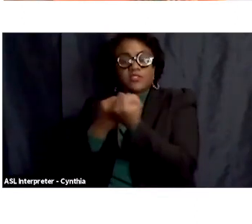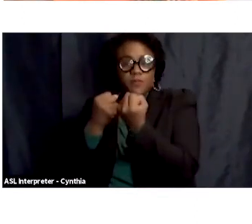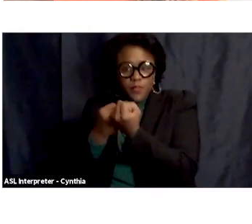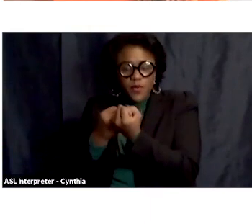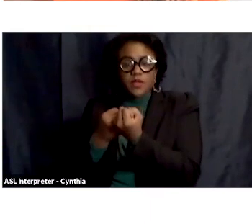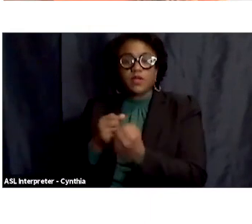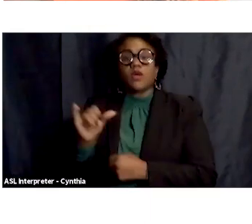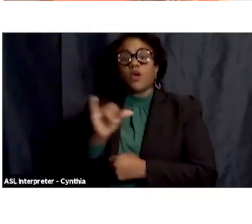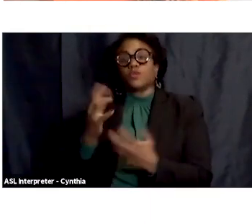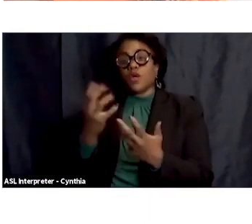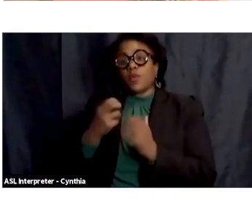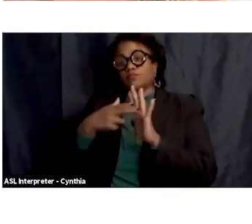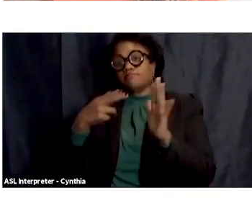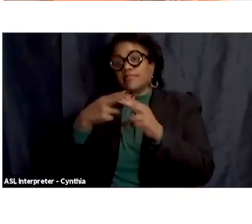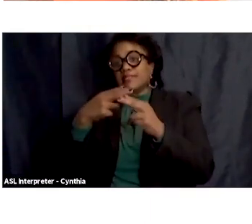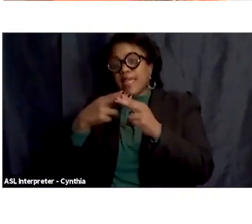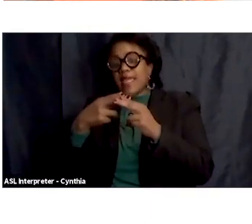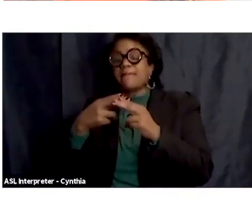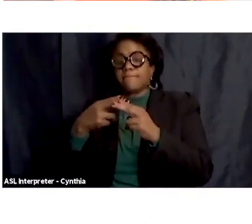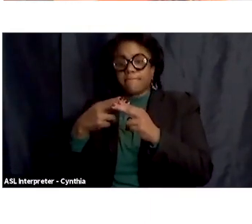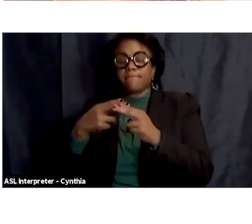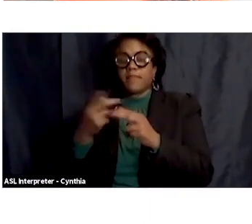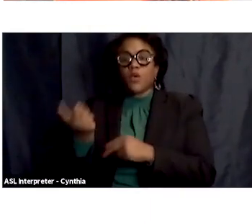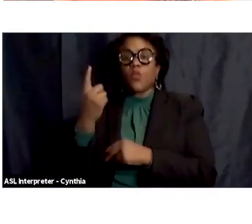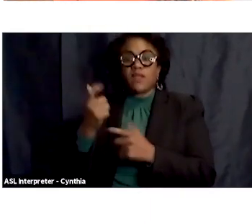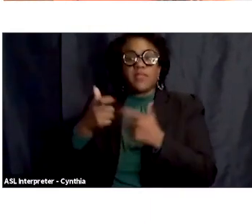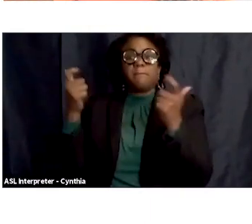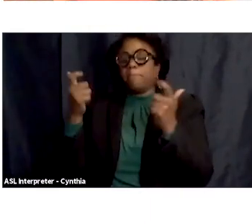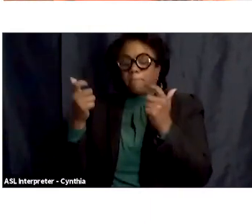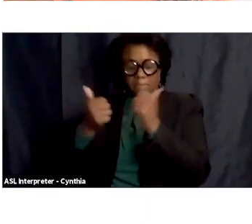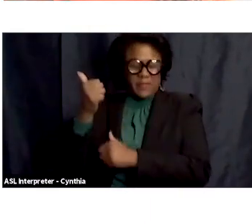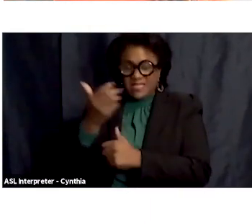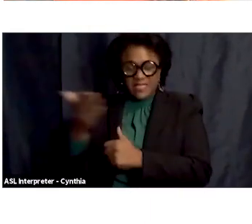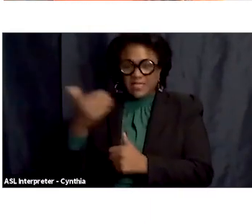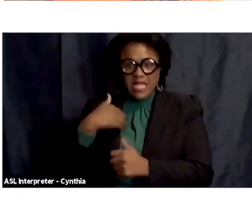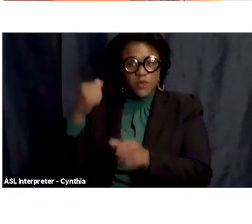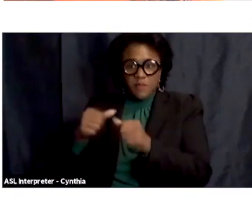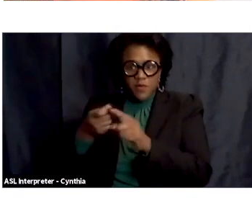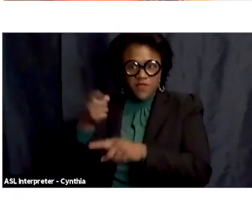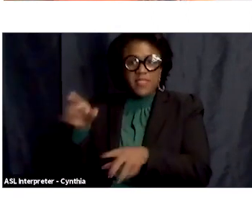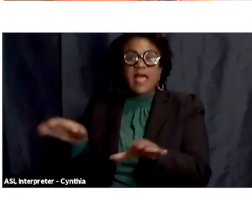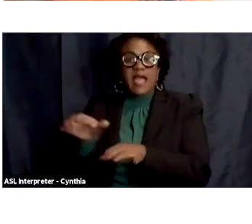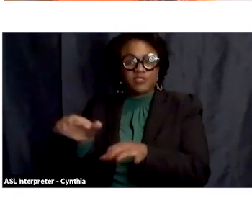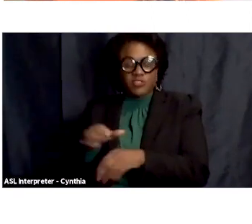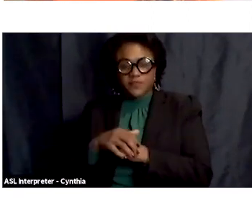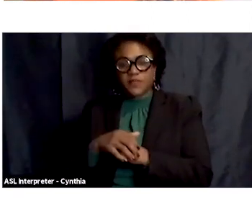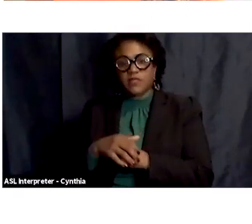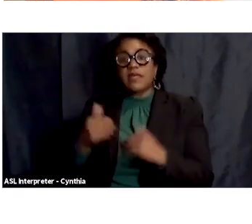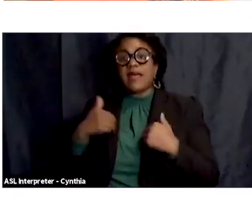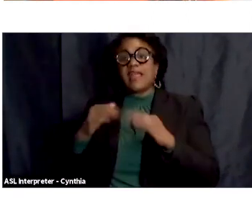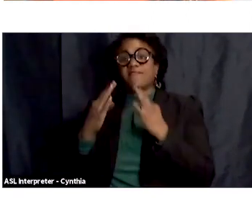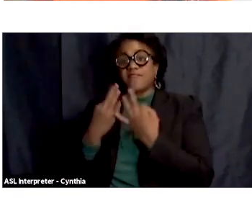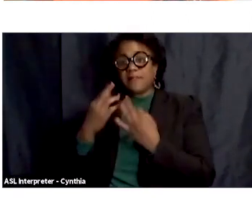I also want to name one of the biggest things that I will always remember from this action. There was a family,